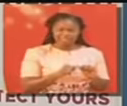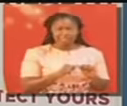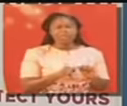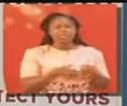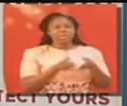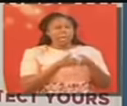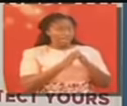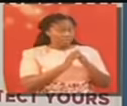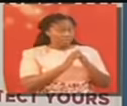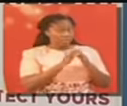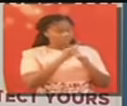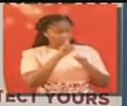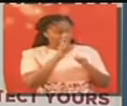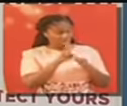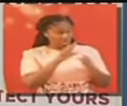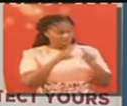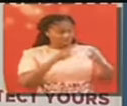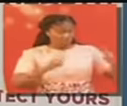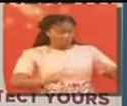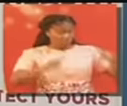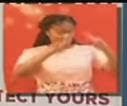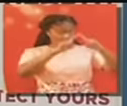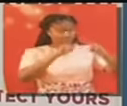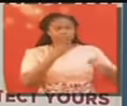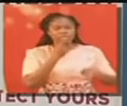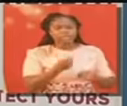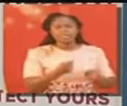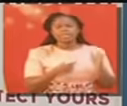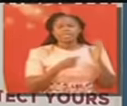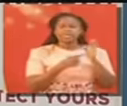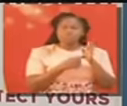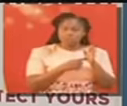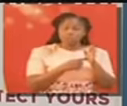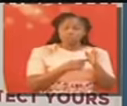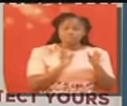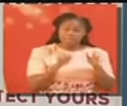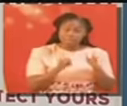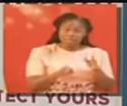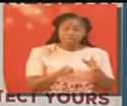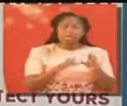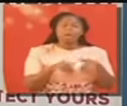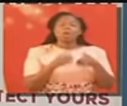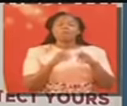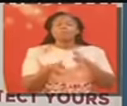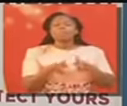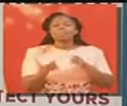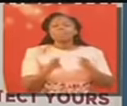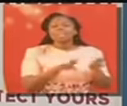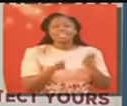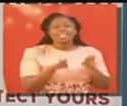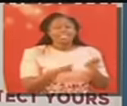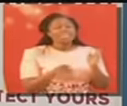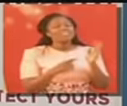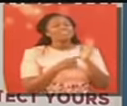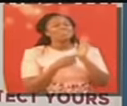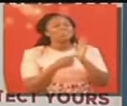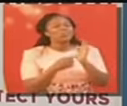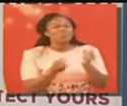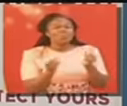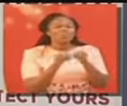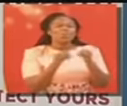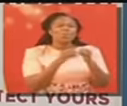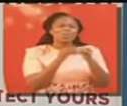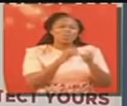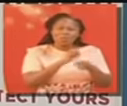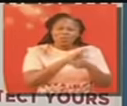shows a relationship between behaviors and outcomes. We have described this relationship